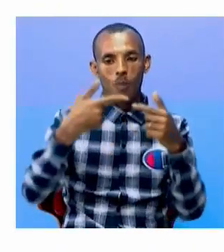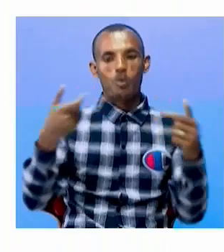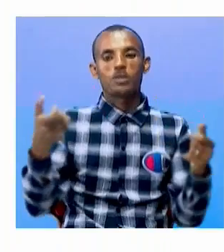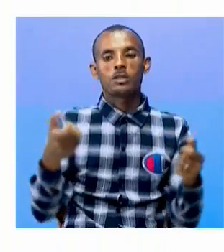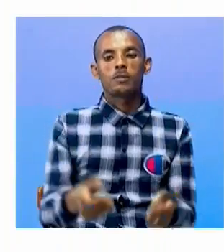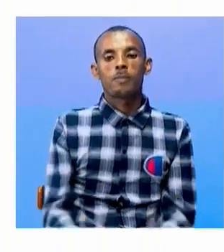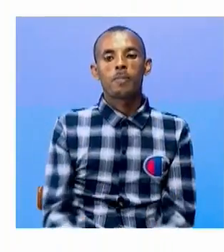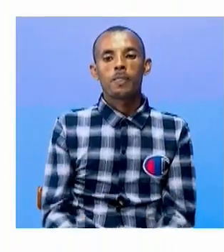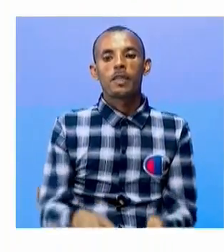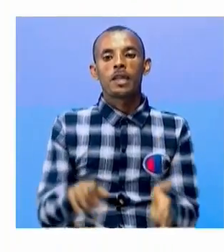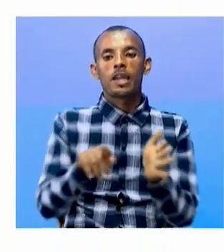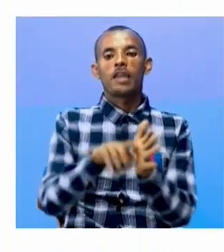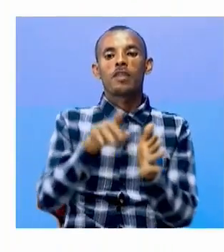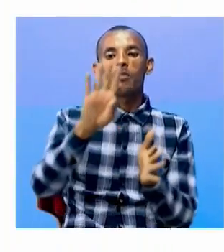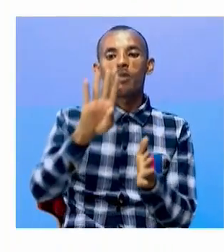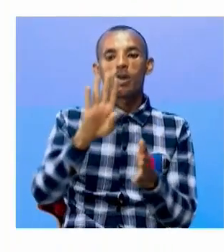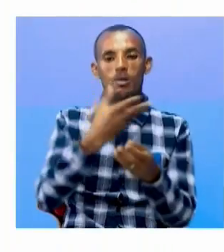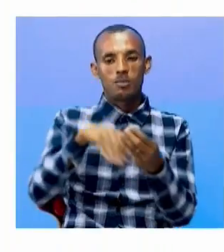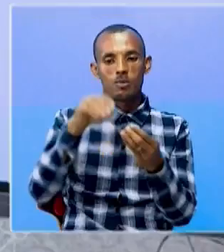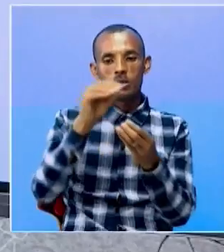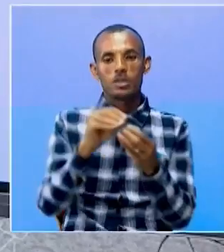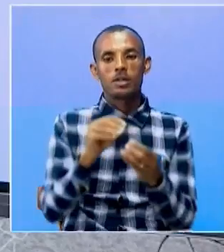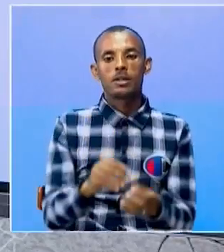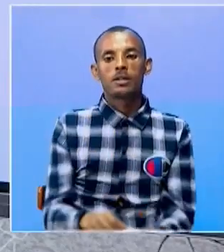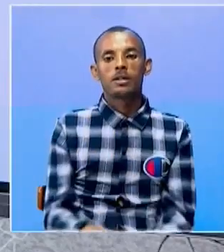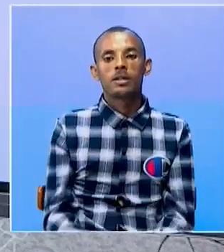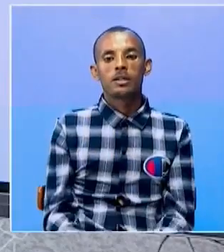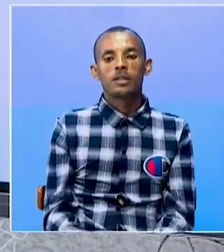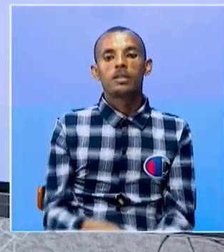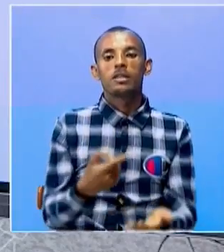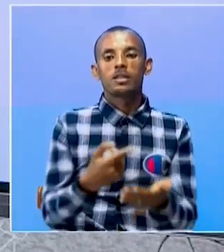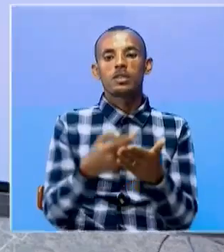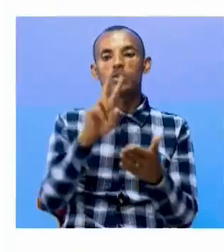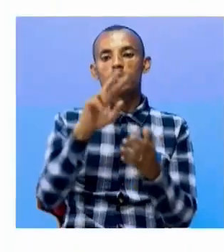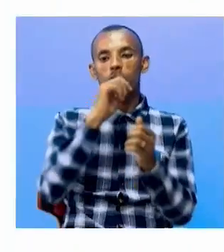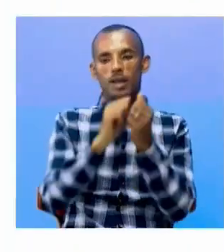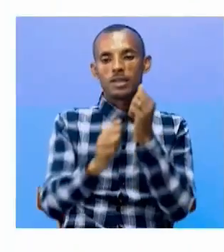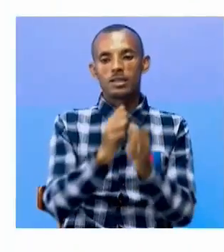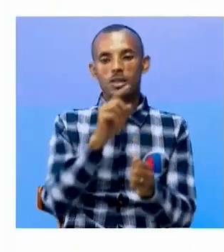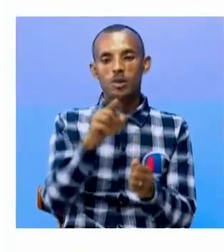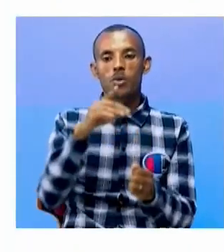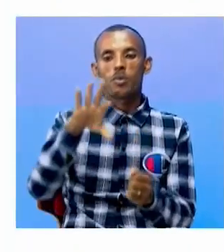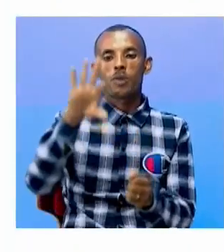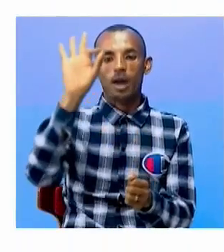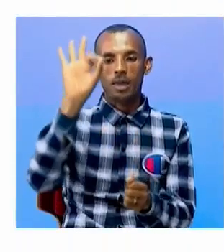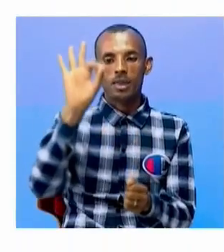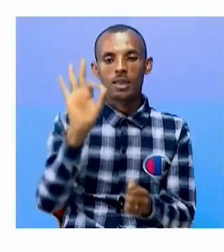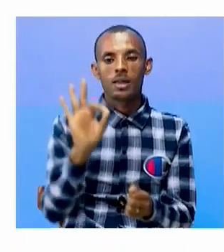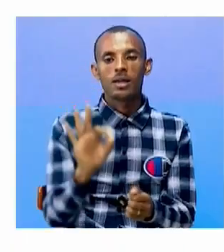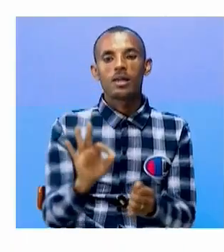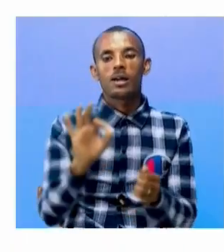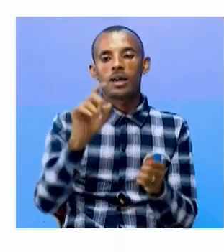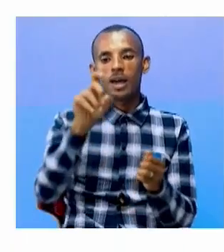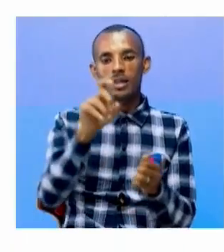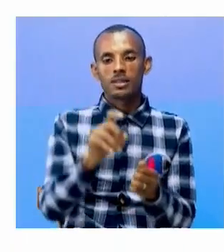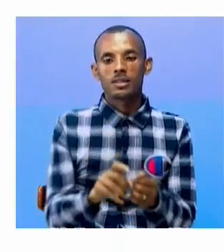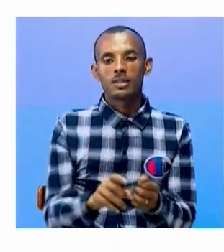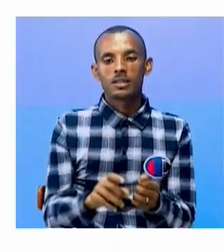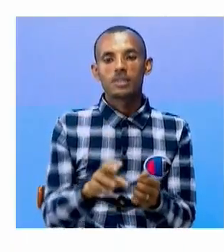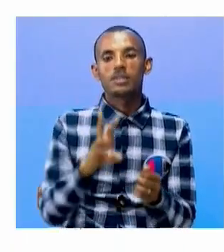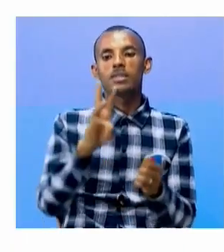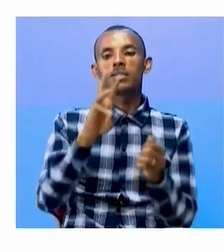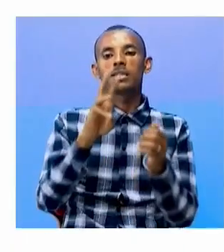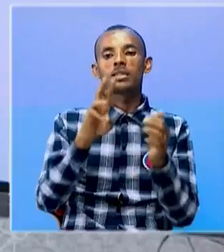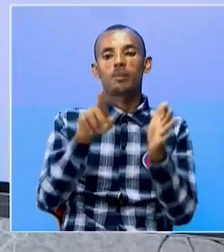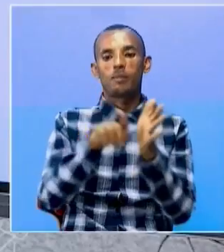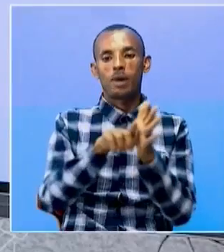you add negative 4 on both sides, these two cancel out, you'll have x, and 6 minus 4 gives you this